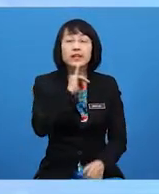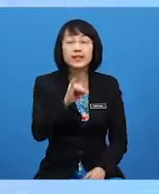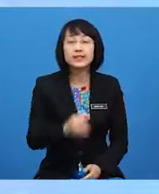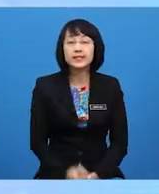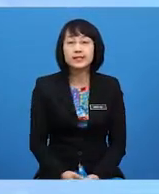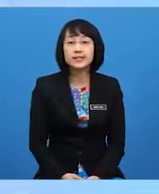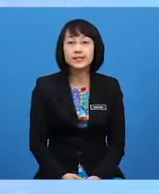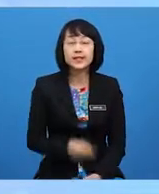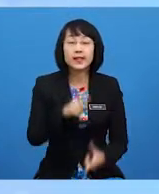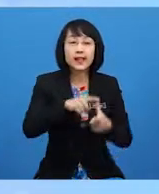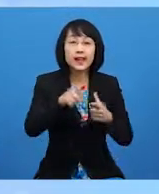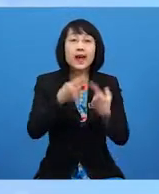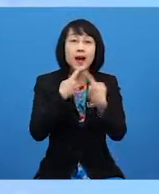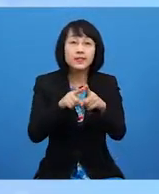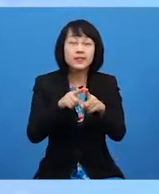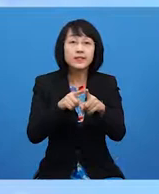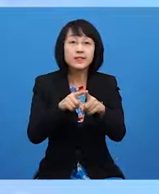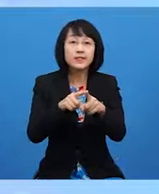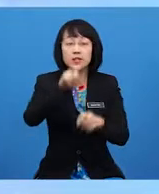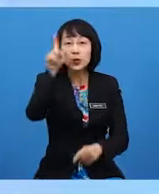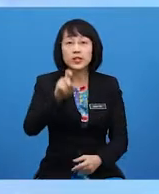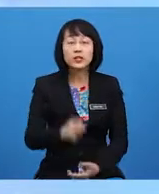Now, answer these two questions.